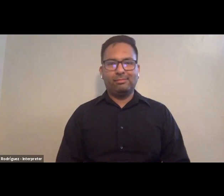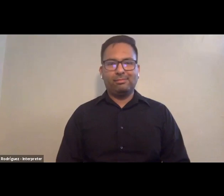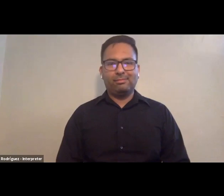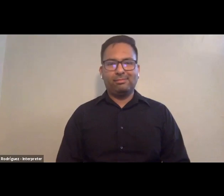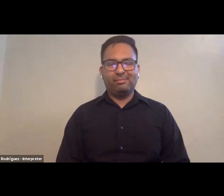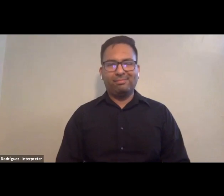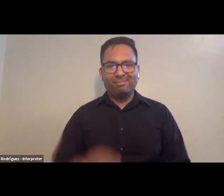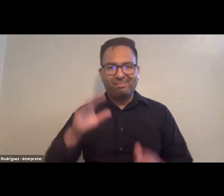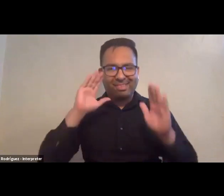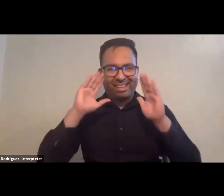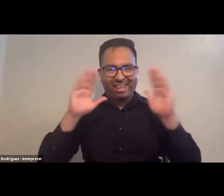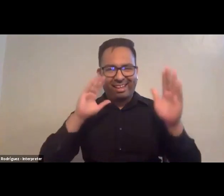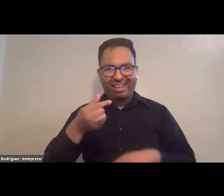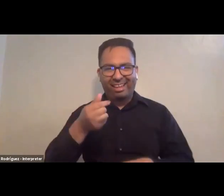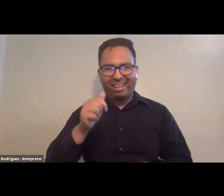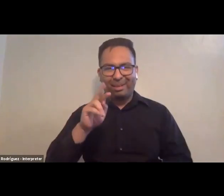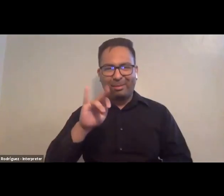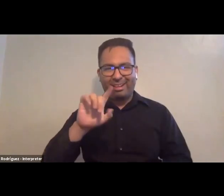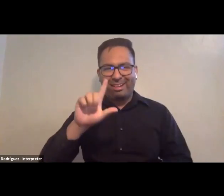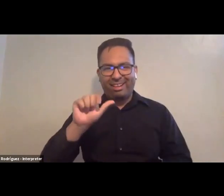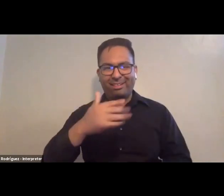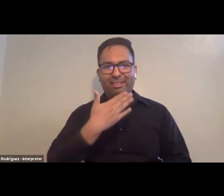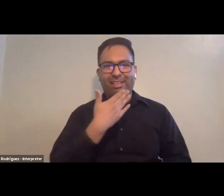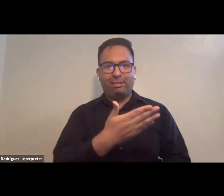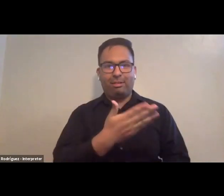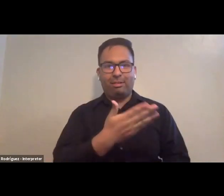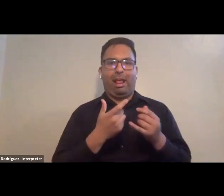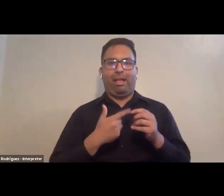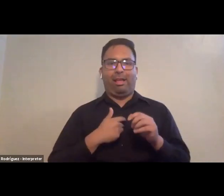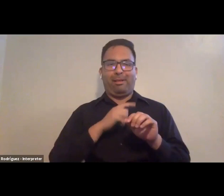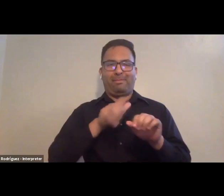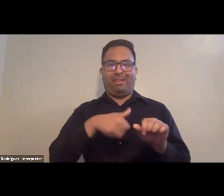Hi, Gabriela. Thank you. And I'm following Gabriela.